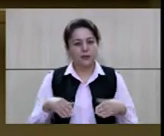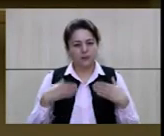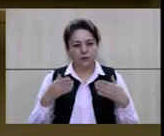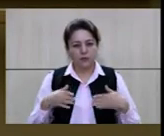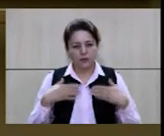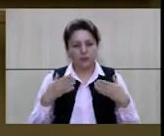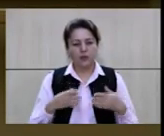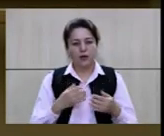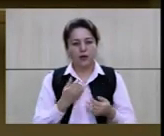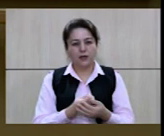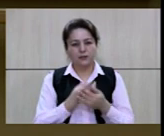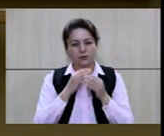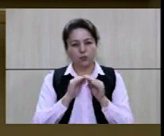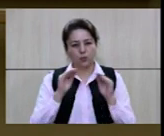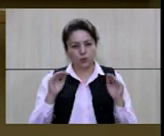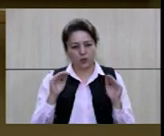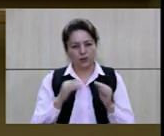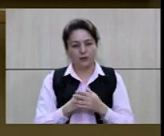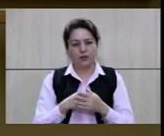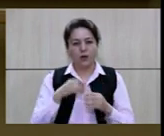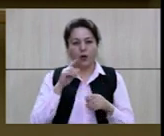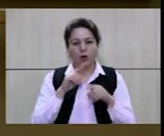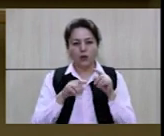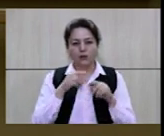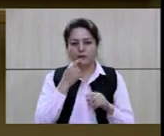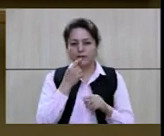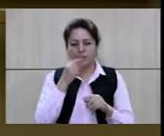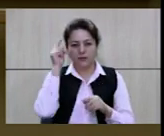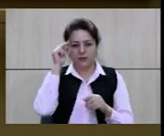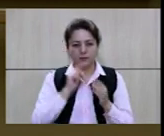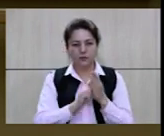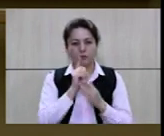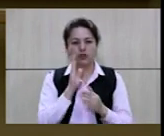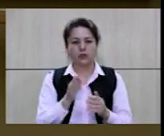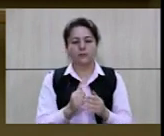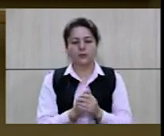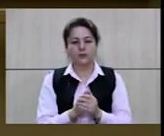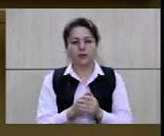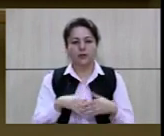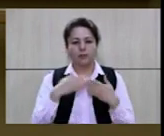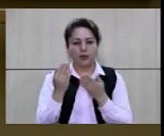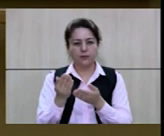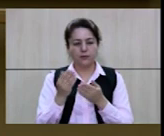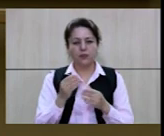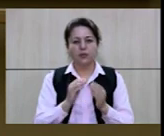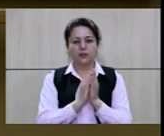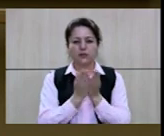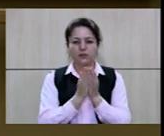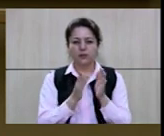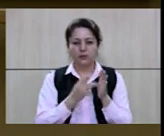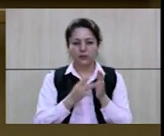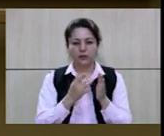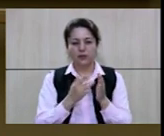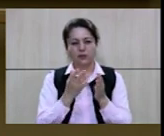Assalomu alaykum aziz o'quvchilar. Ona tili darsimizni boshlaymiz. Marhamat, kitob